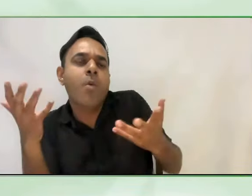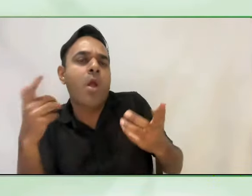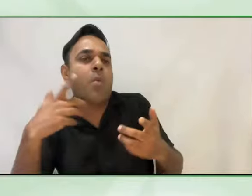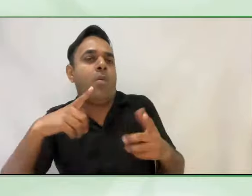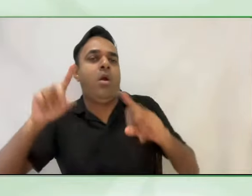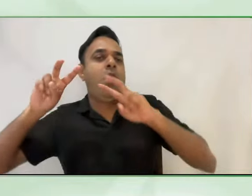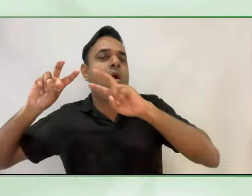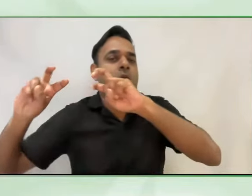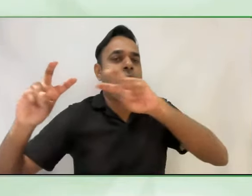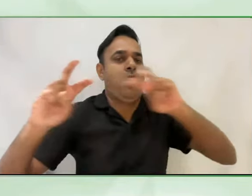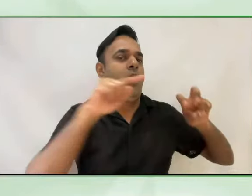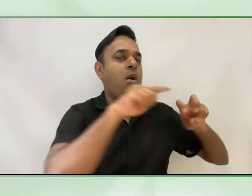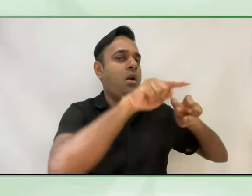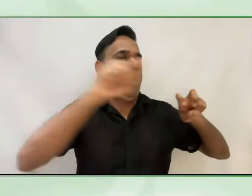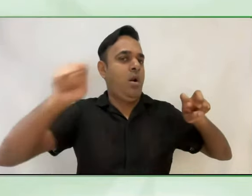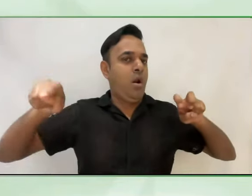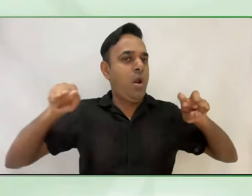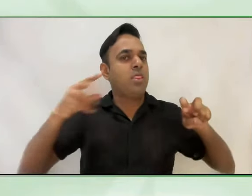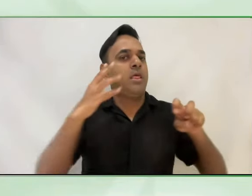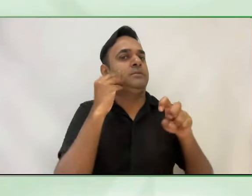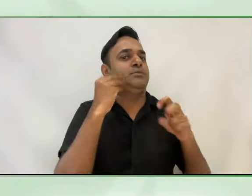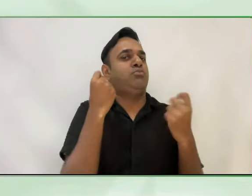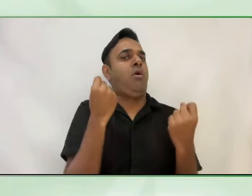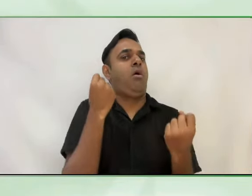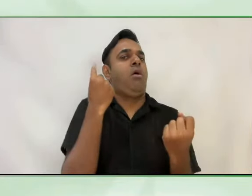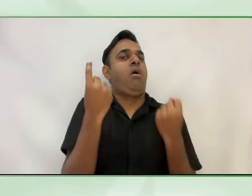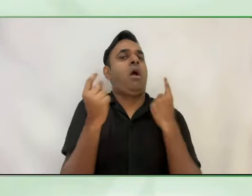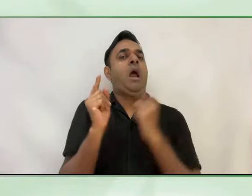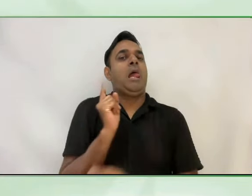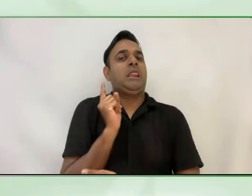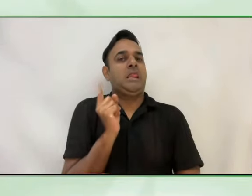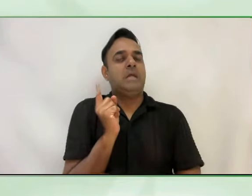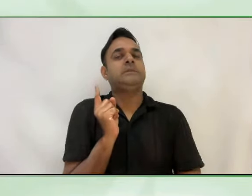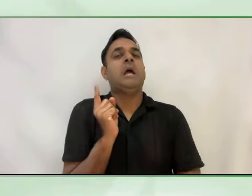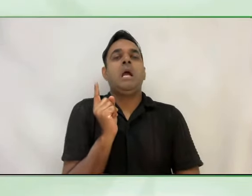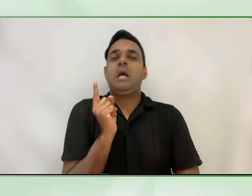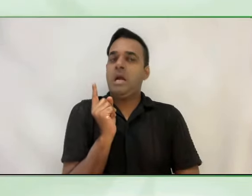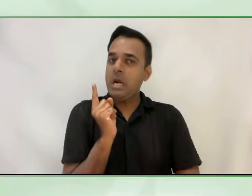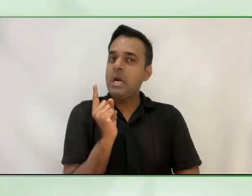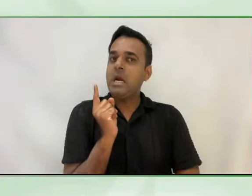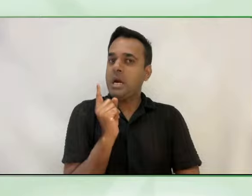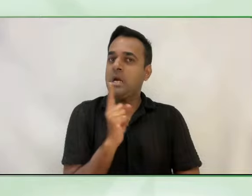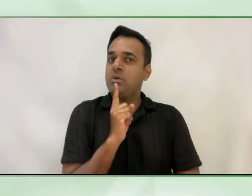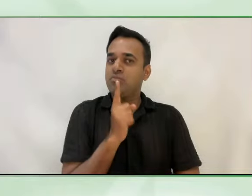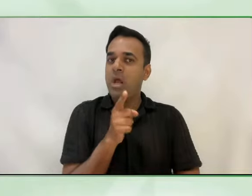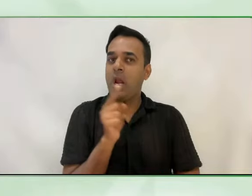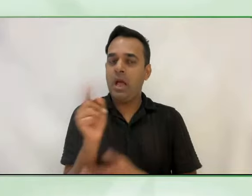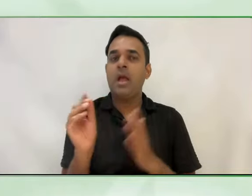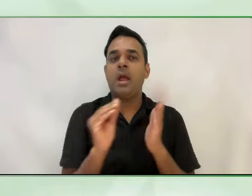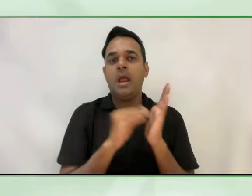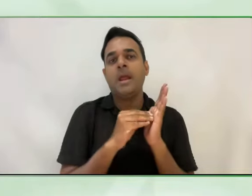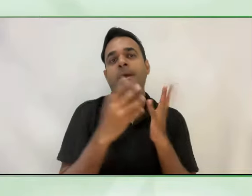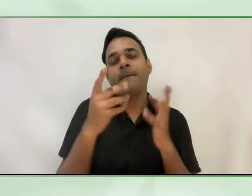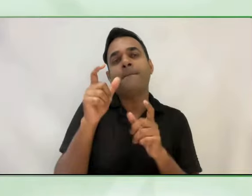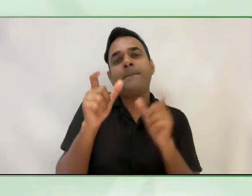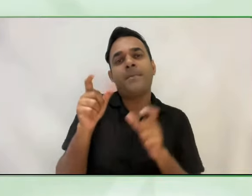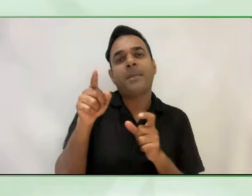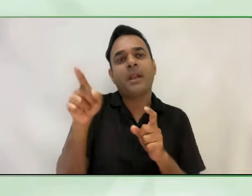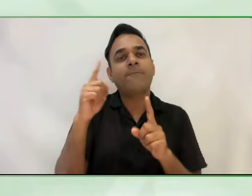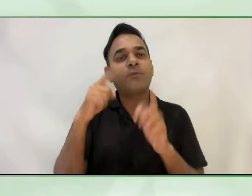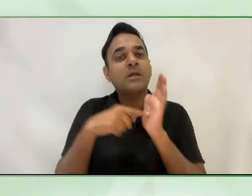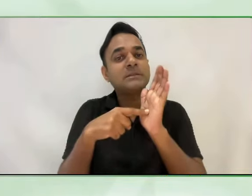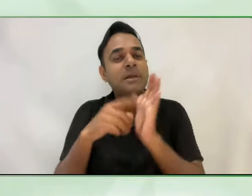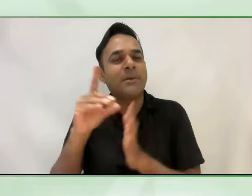that really helped us to build the Neurodiversity Employers Index, which is a tool that